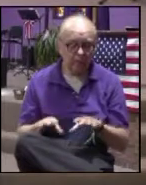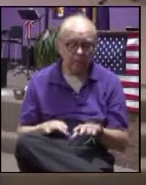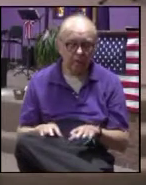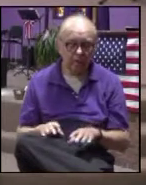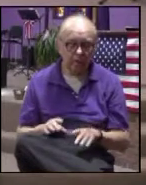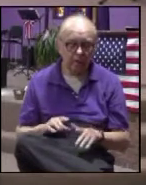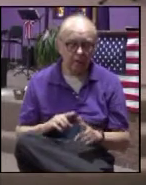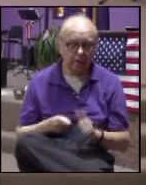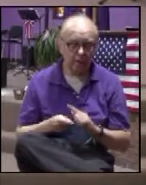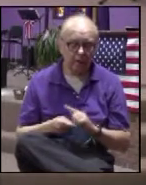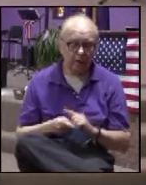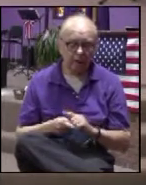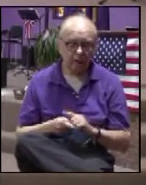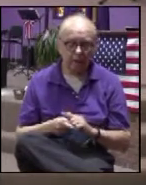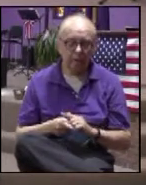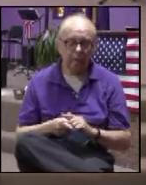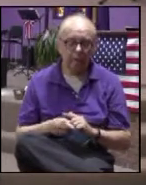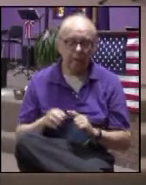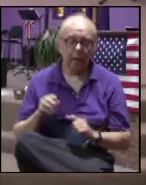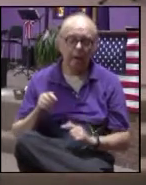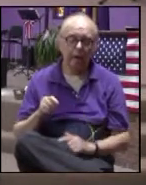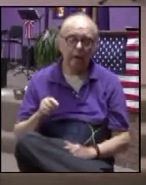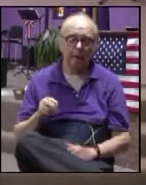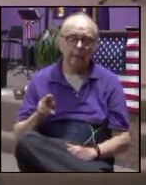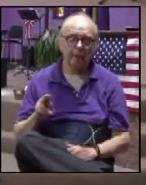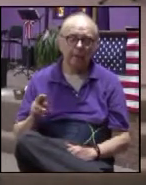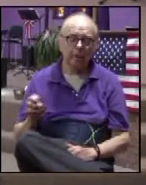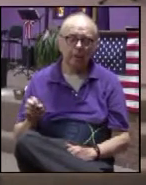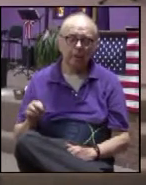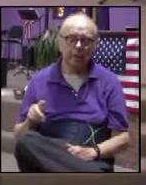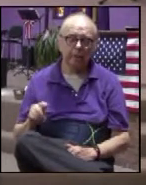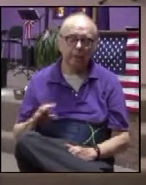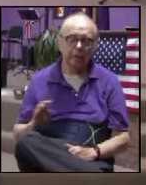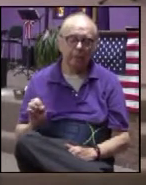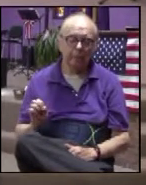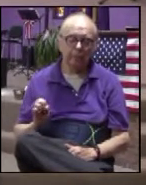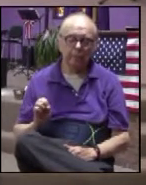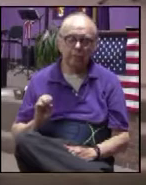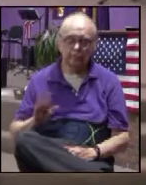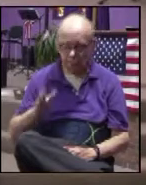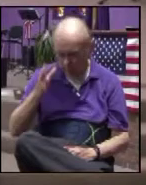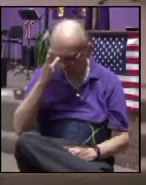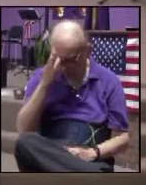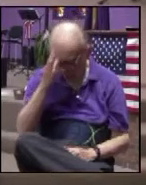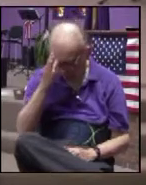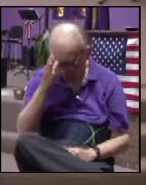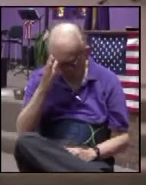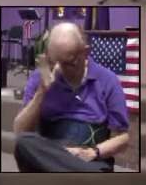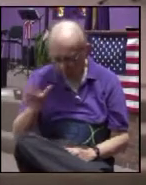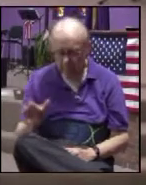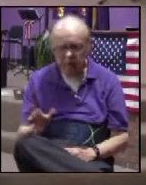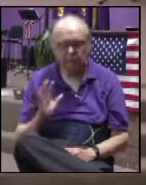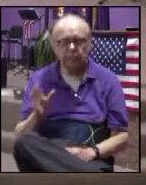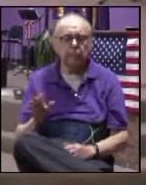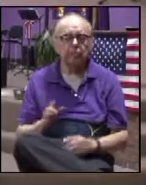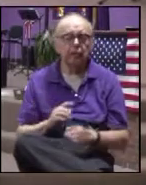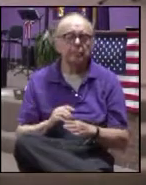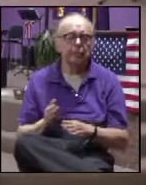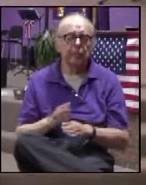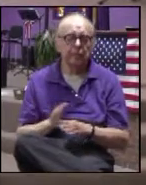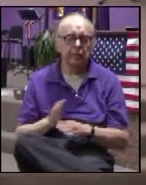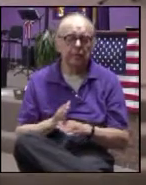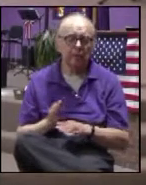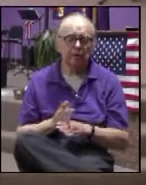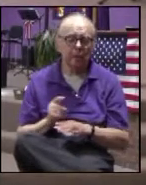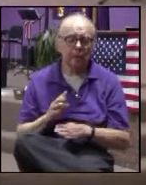then became an apprentice to your father. Your father would teach you a trade.